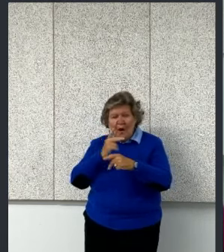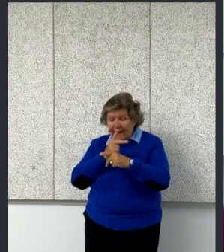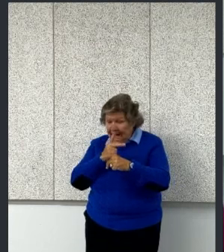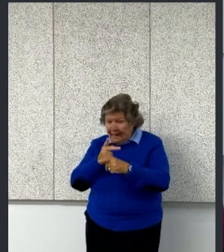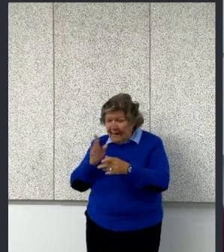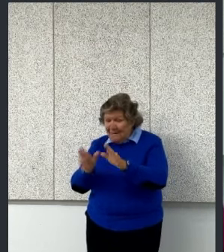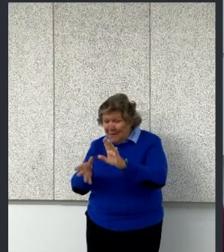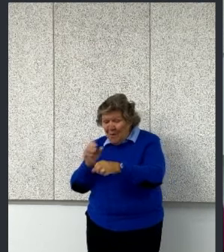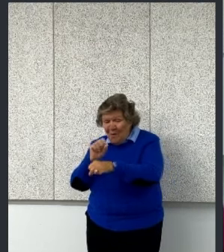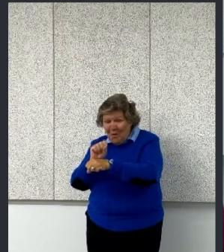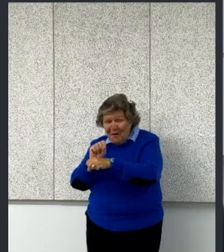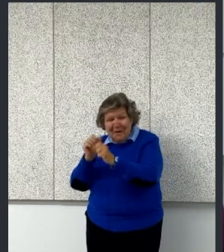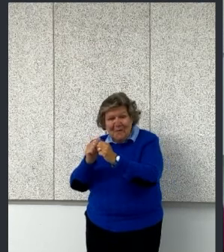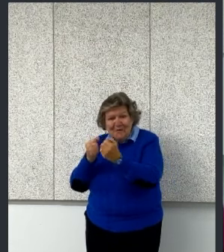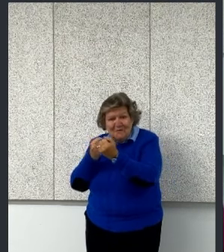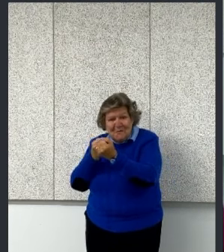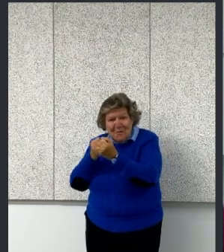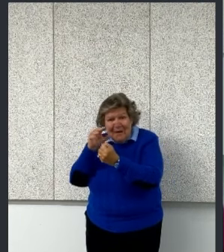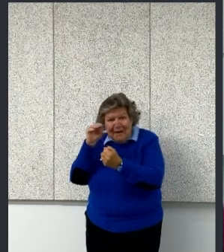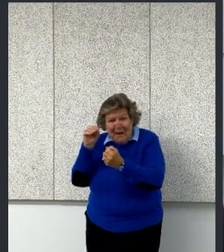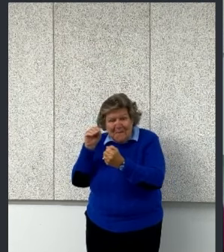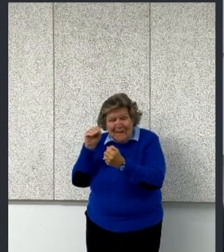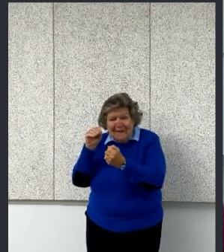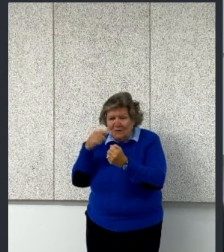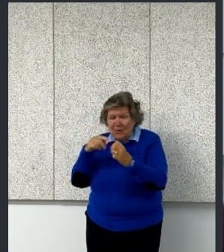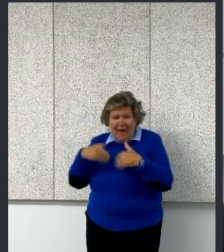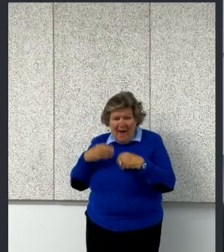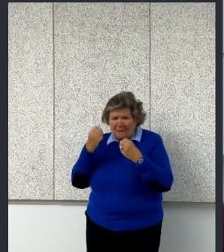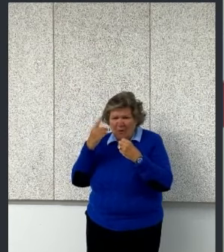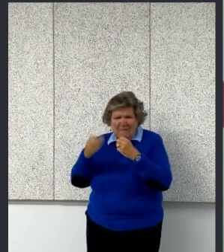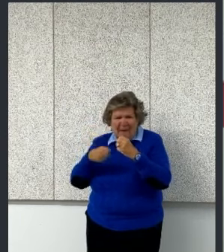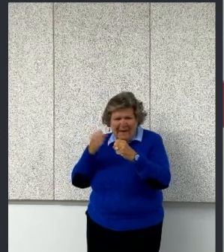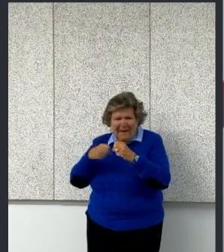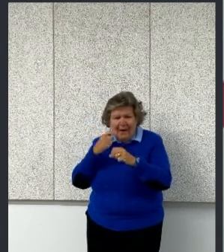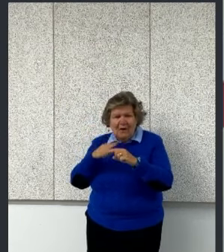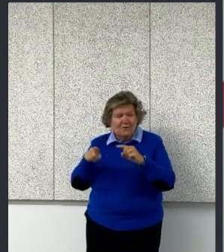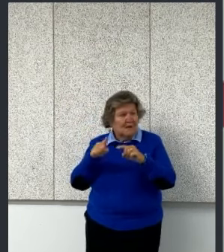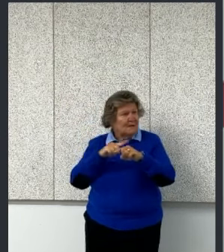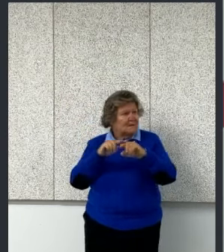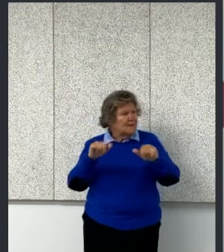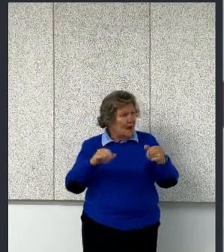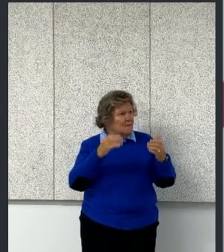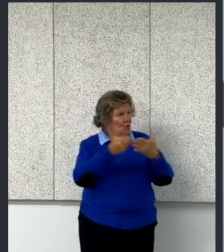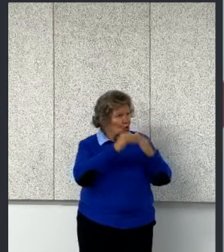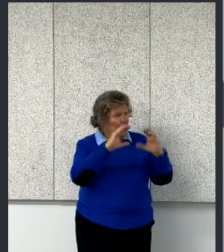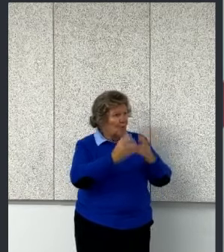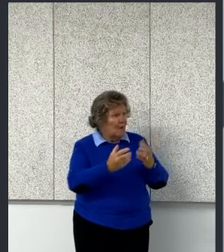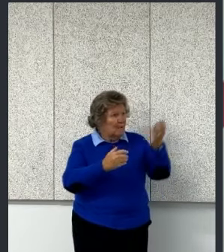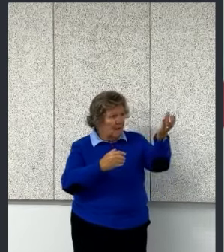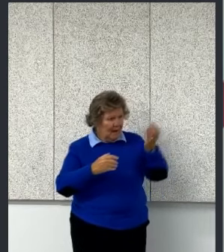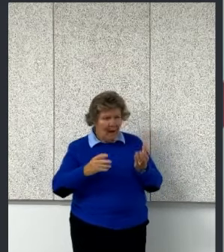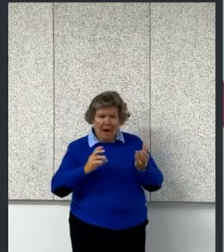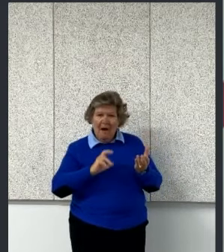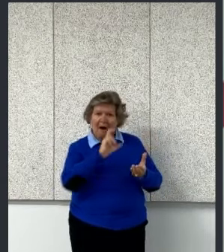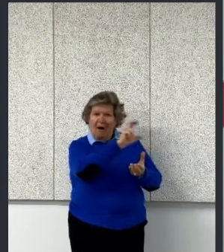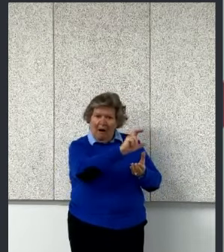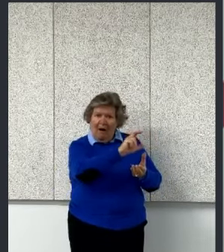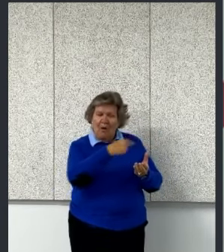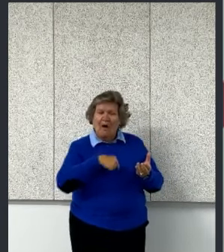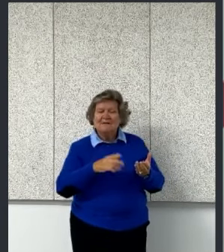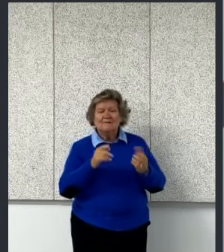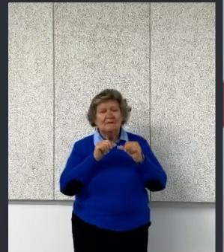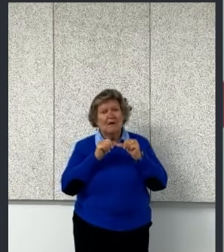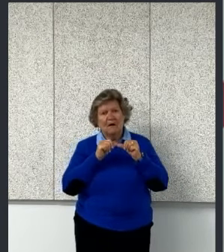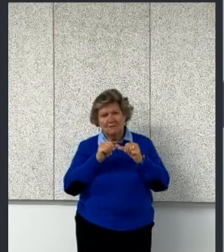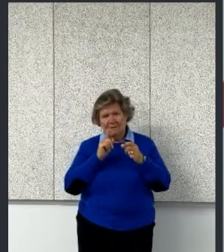working with, supporting the companies we have for decades versus also bringing on new companies every year. That's our constant, it's our constant